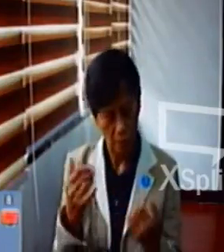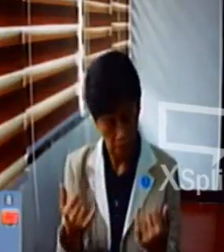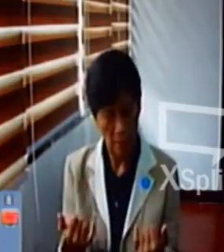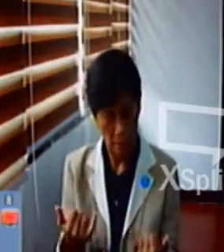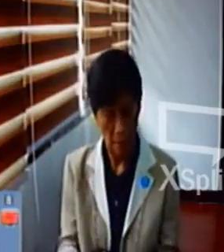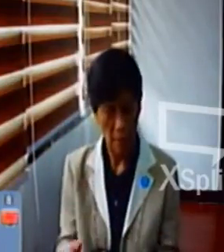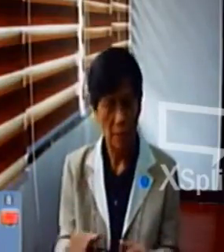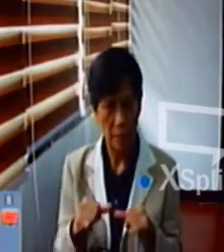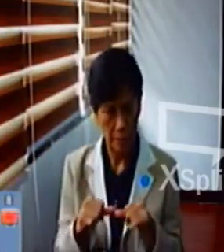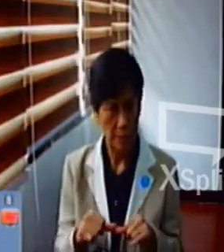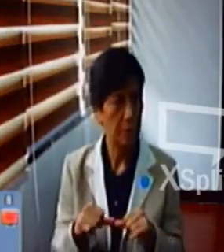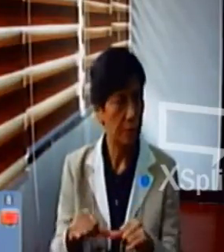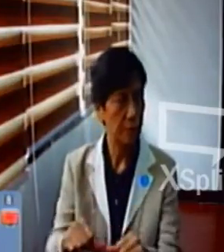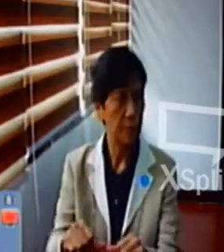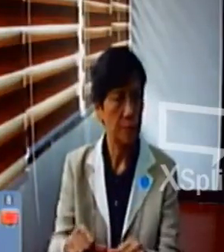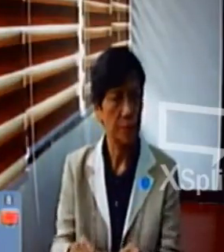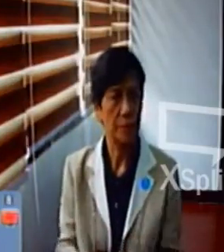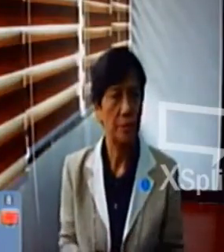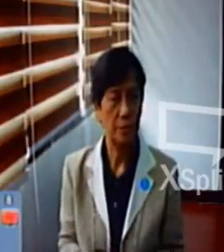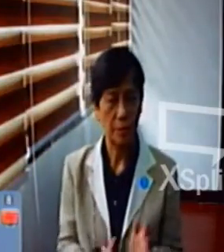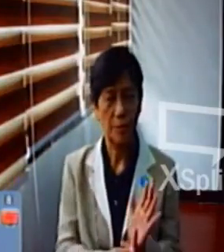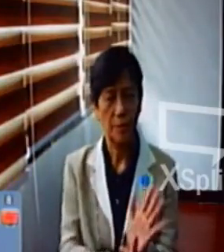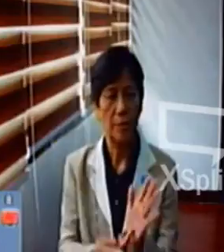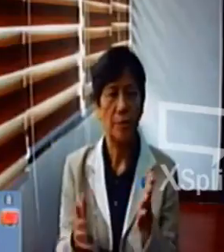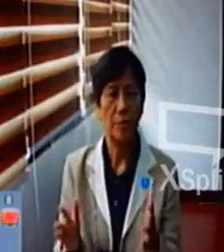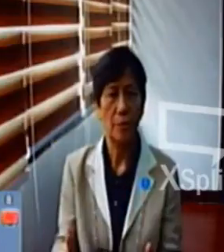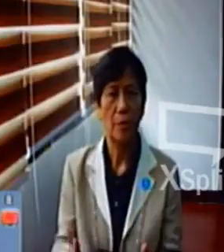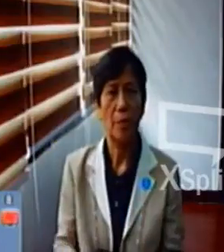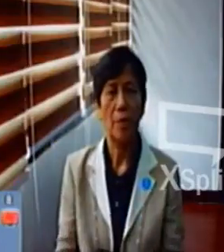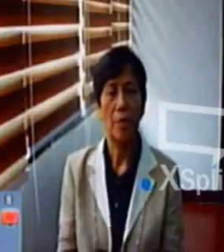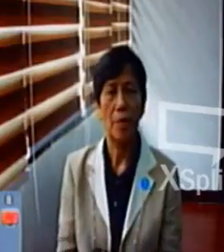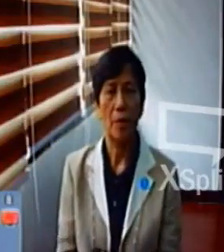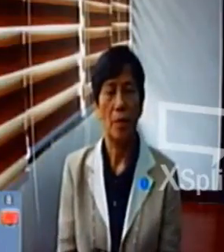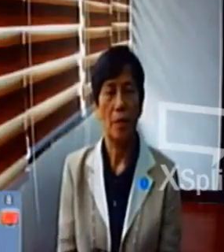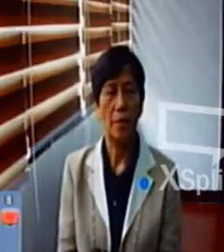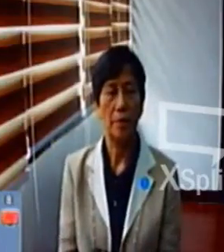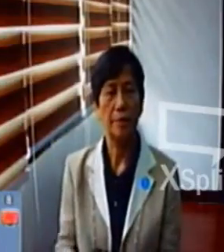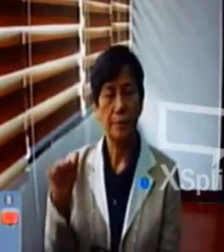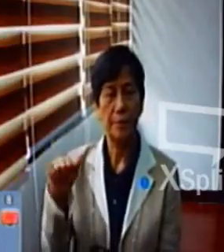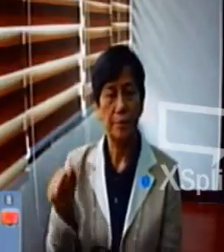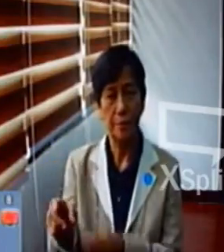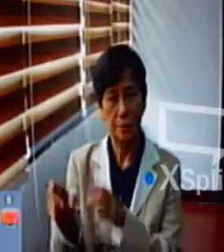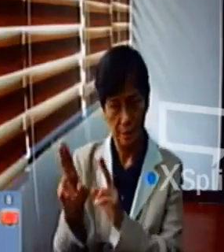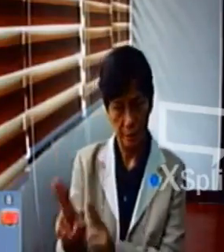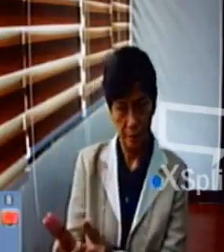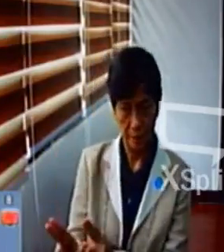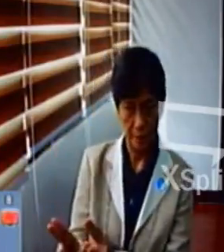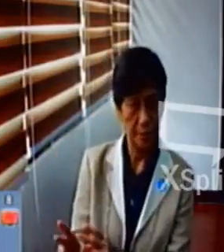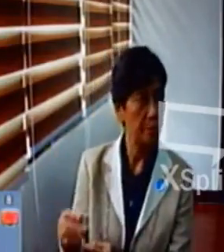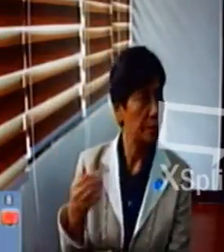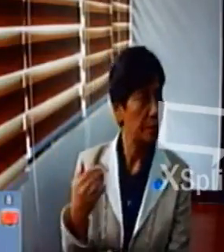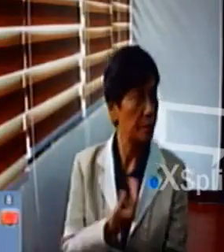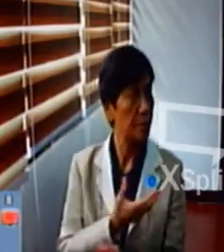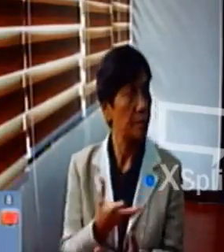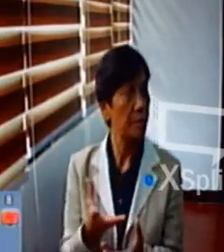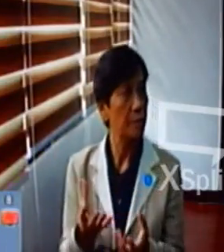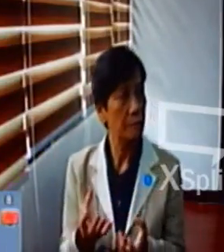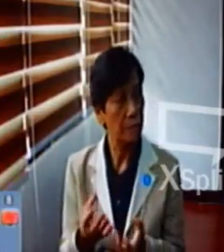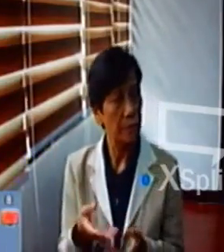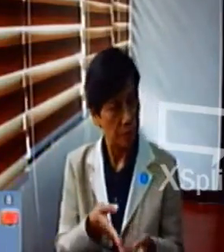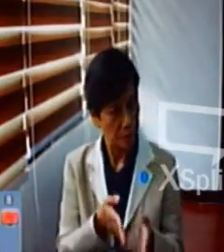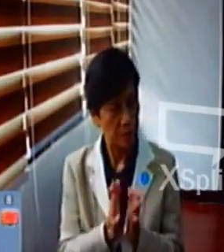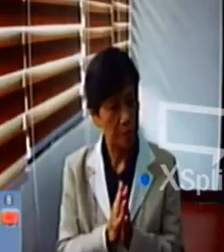to present your witness. Yes, Your Honors. We just would like to